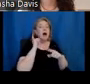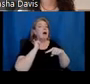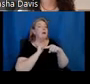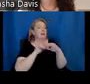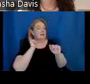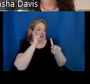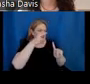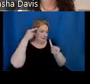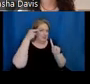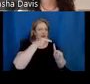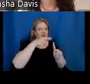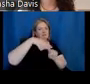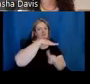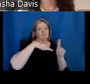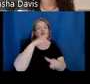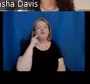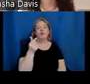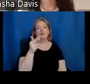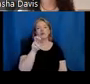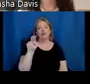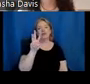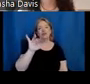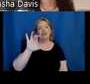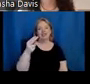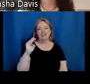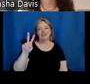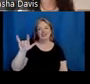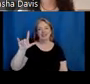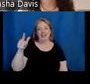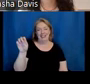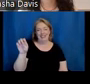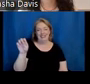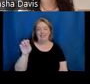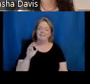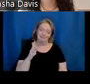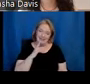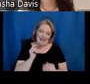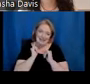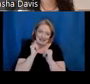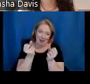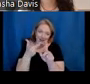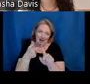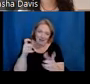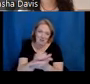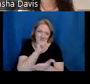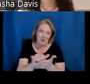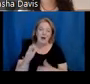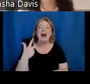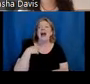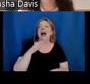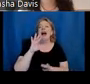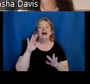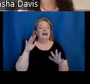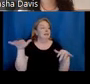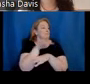is Greenwich Village. Like so many New Yorkers, it took me actually moving out of the city to really venture out into